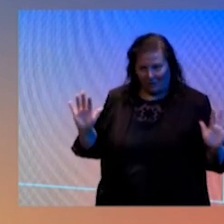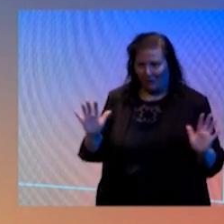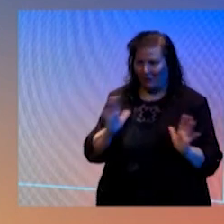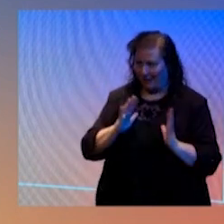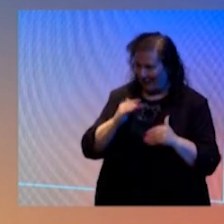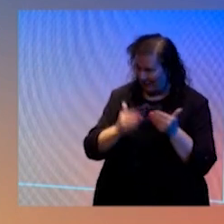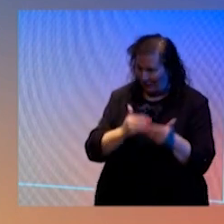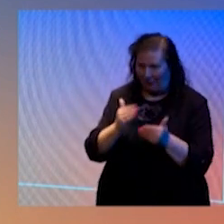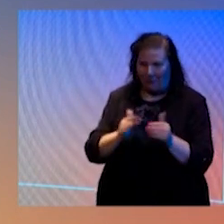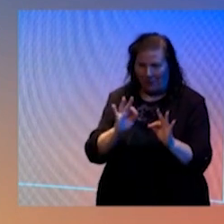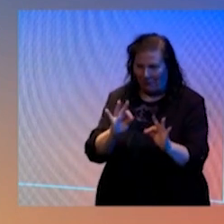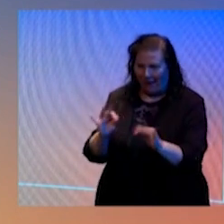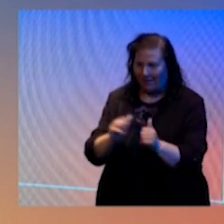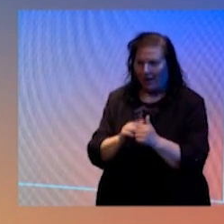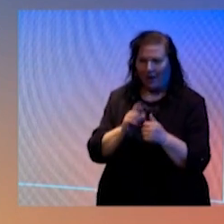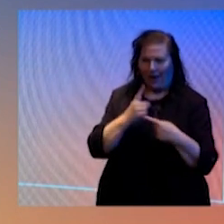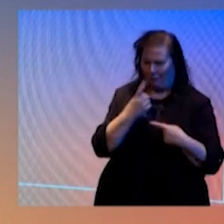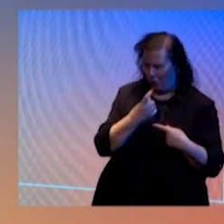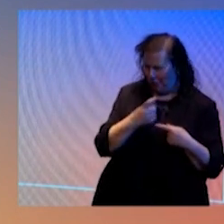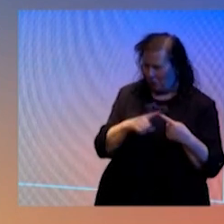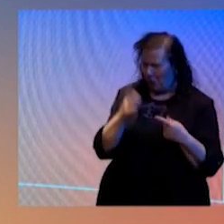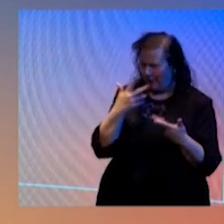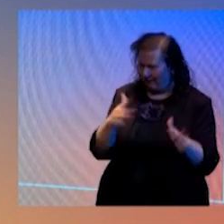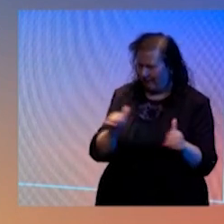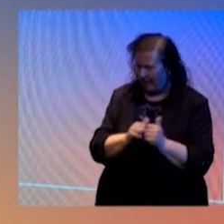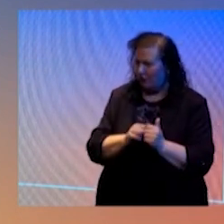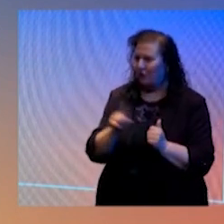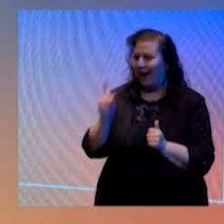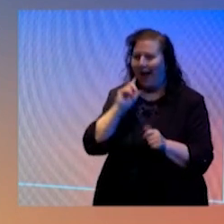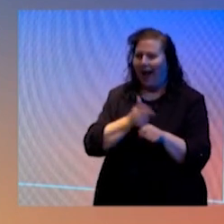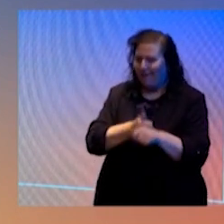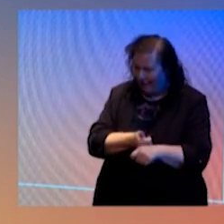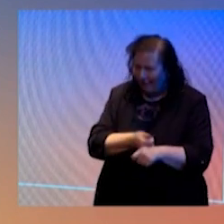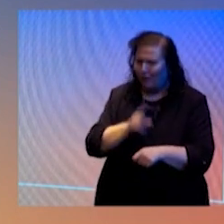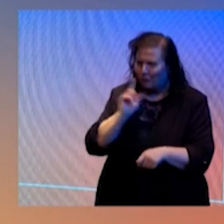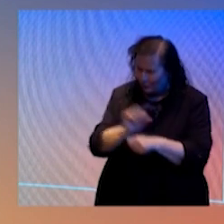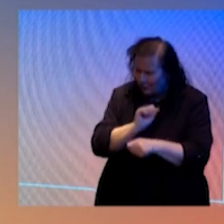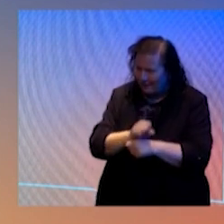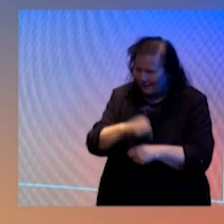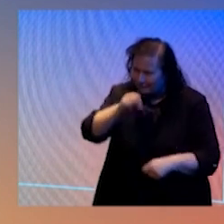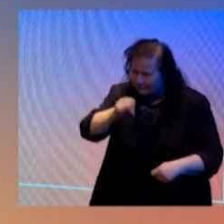think we have Old Westbury today and then we're done. I track these things closely.